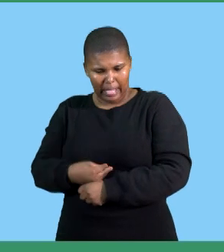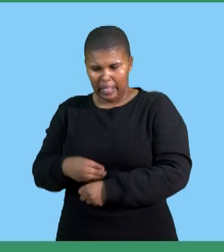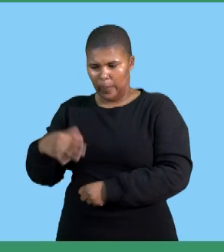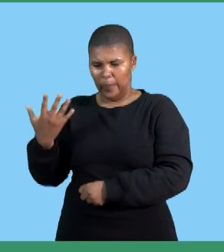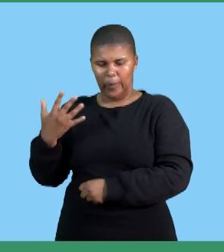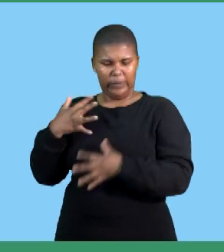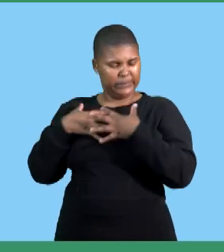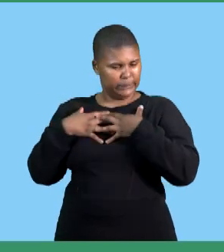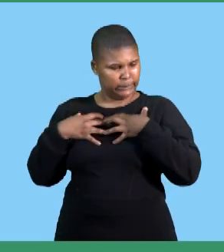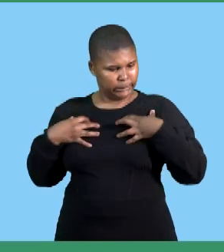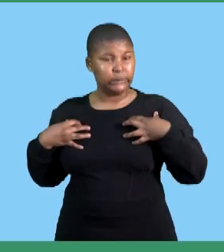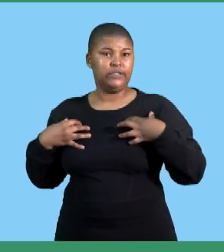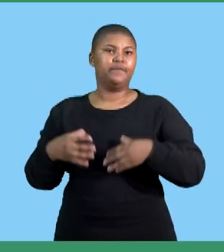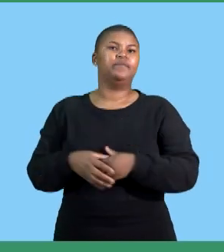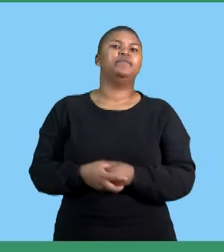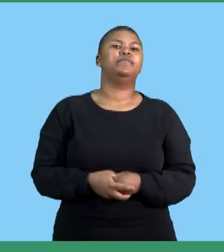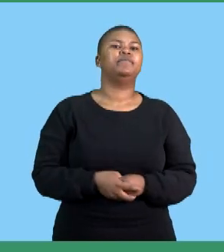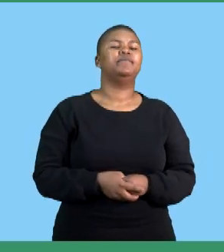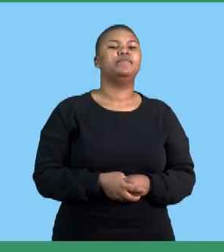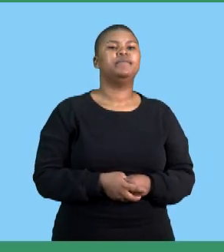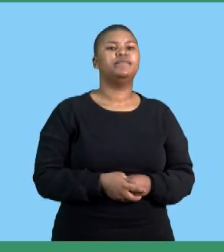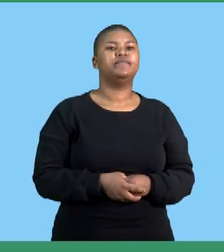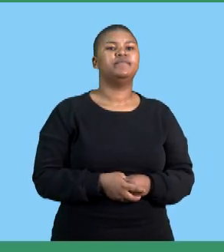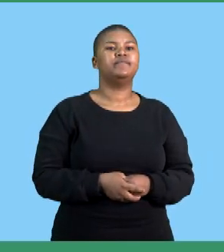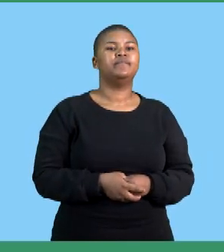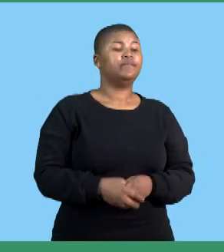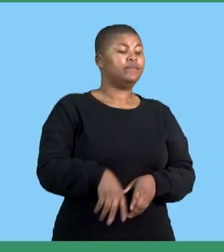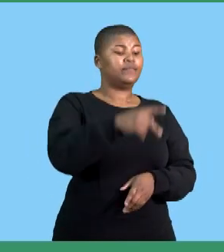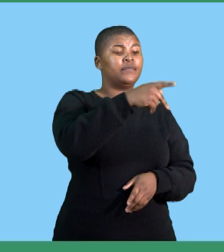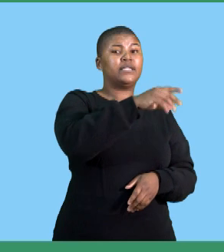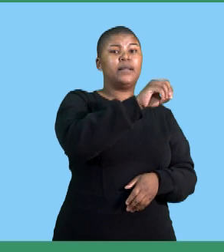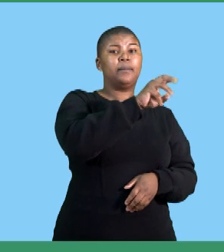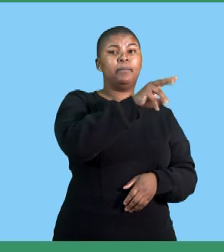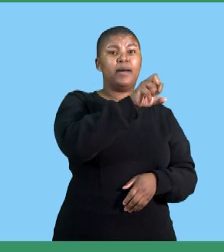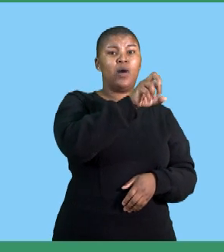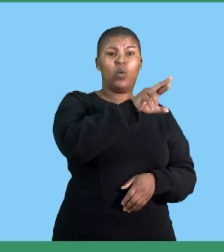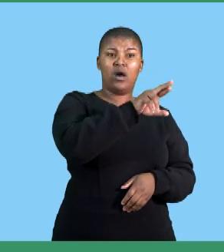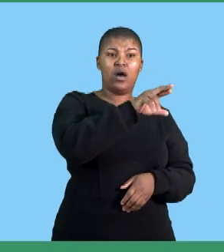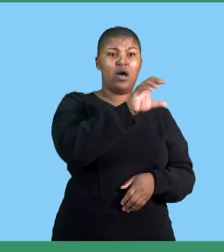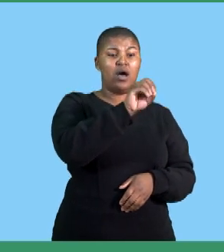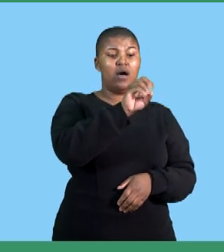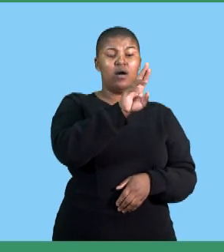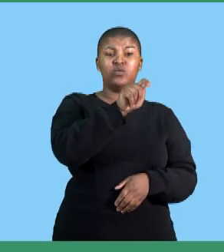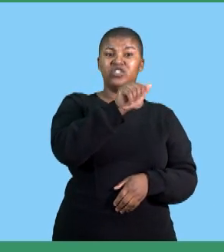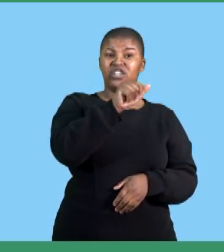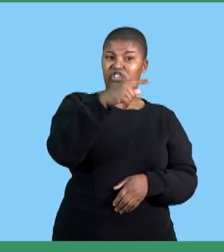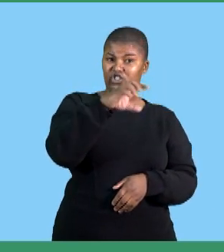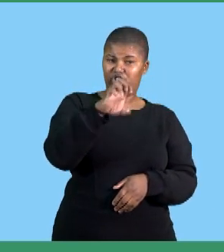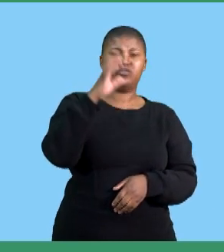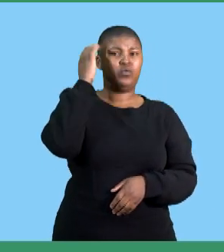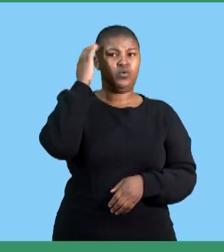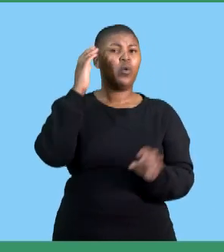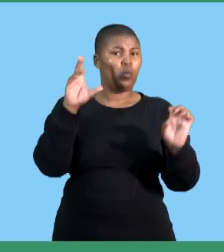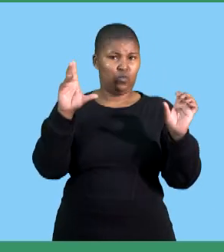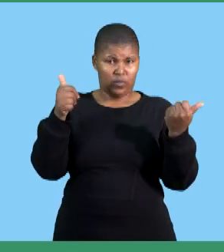strain or tension. We have a power outage. Now you might be familiar with this one. It is